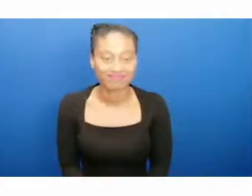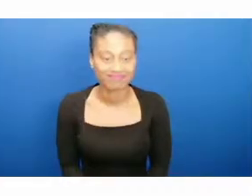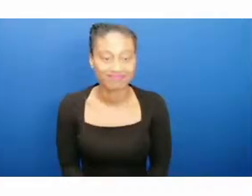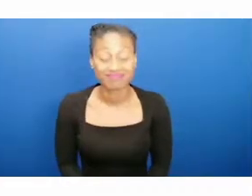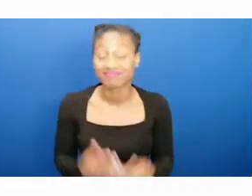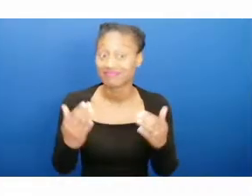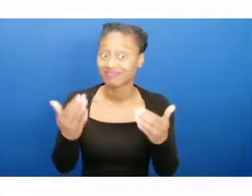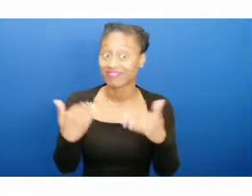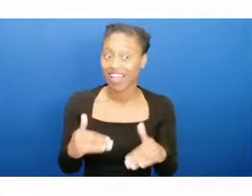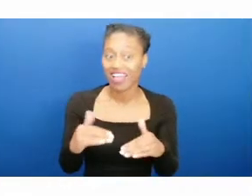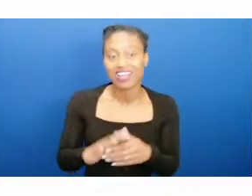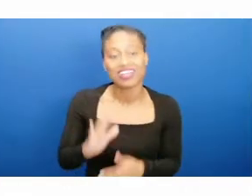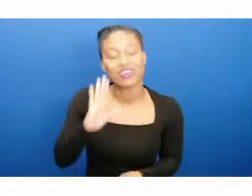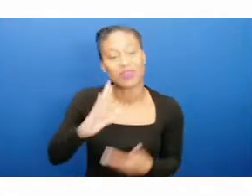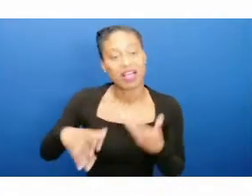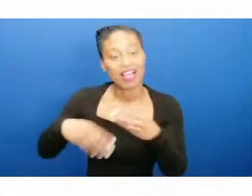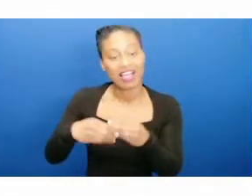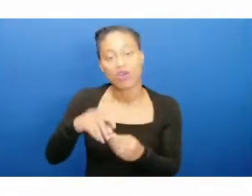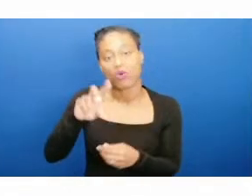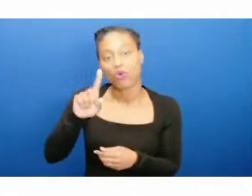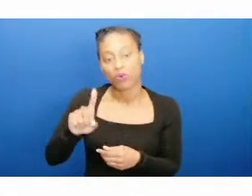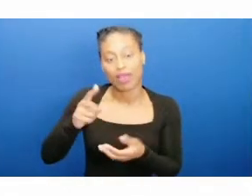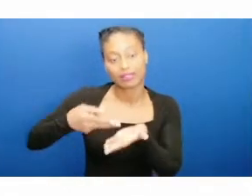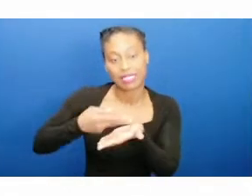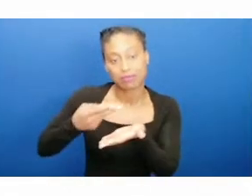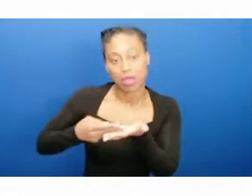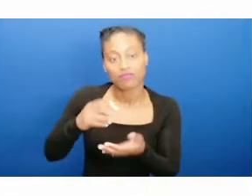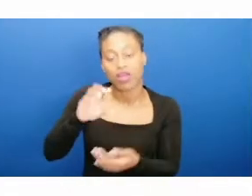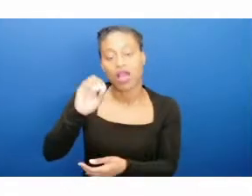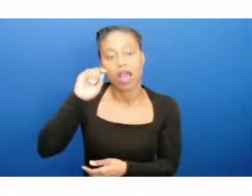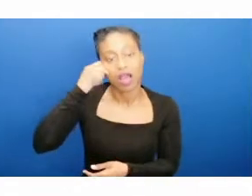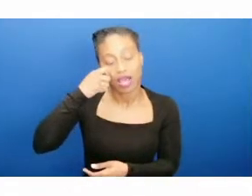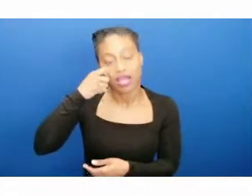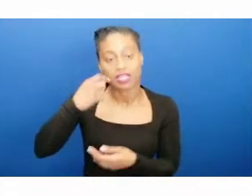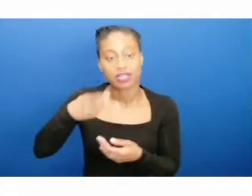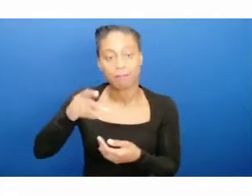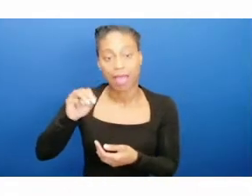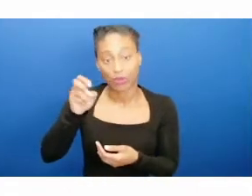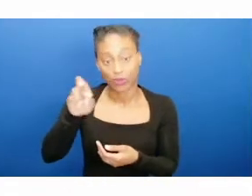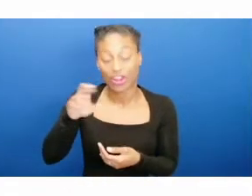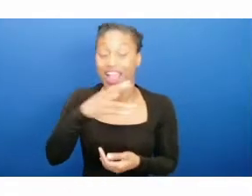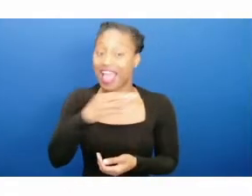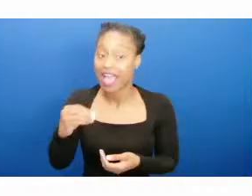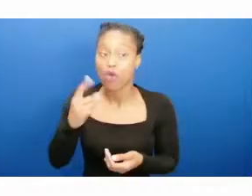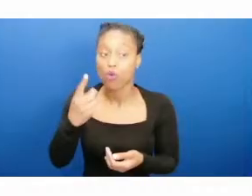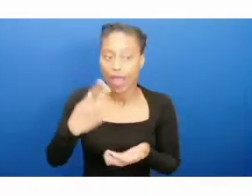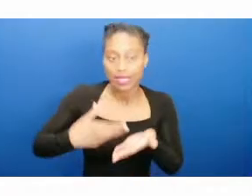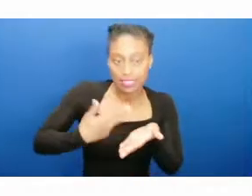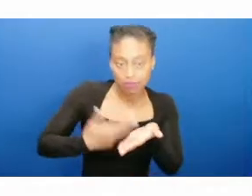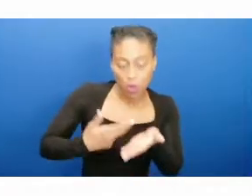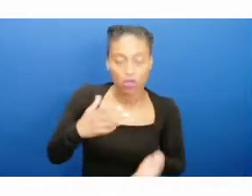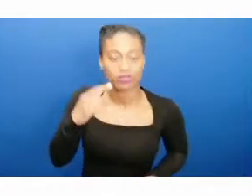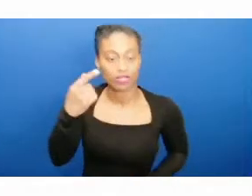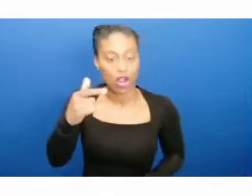Next, we're adding in a teaspoon of onion powder and a teaspoon of garlic powder.